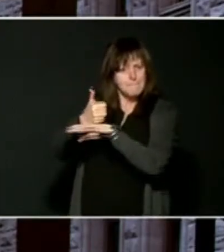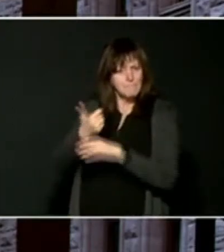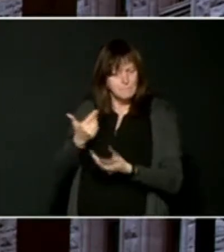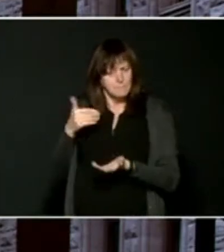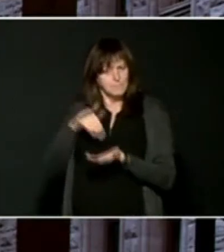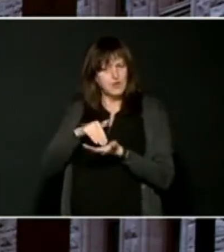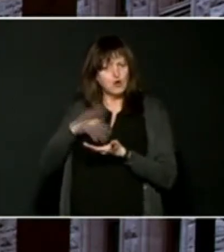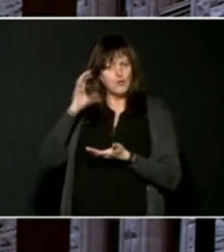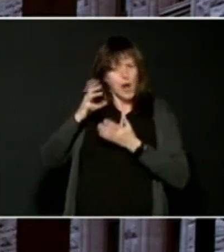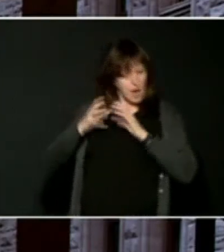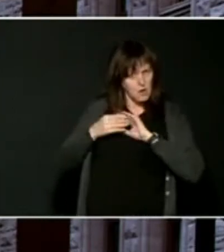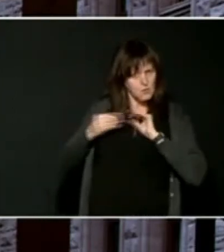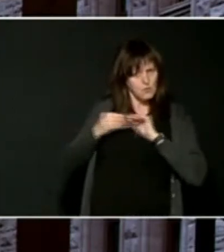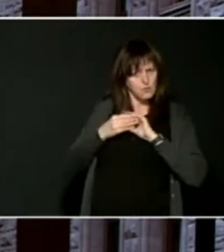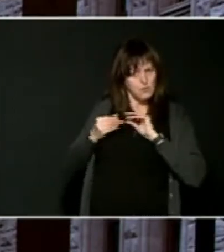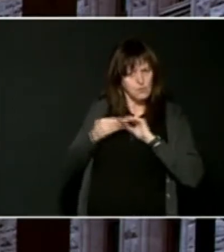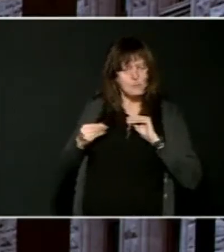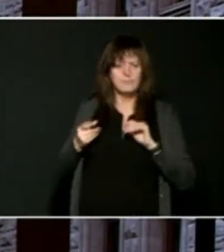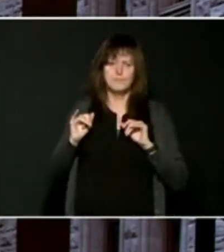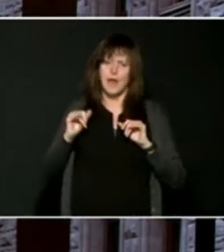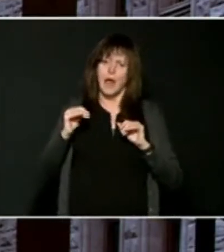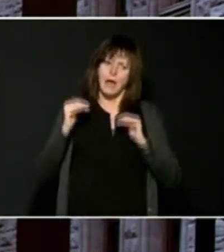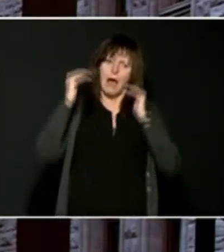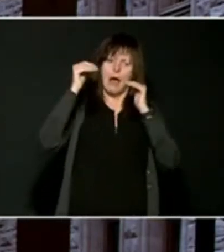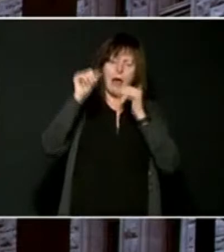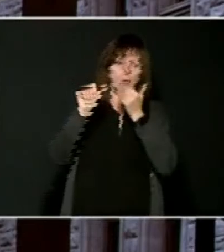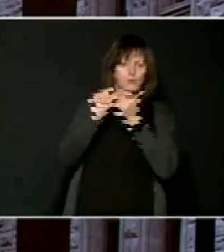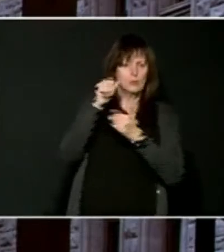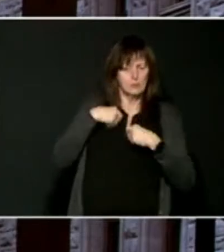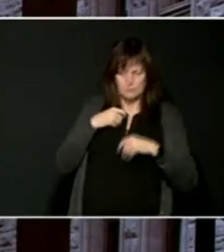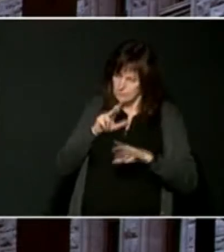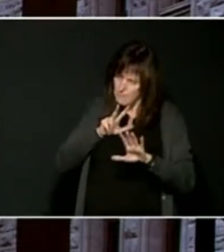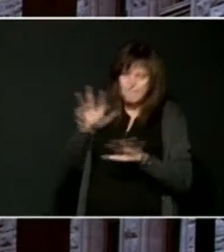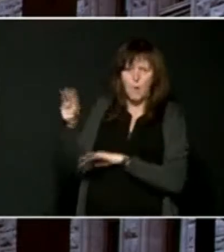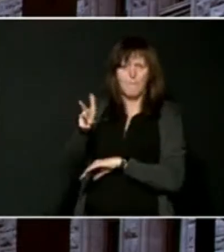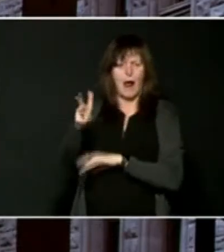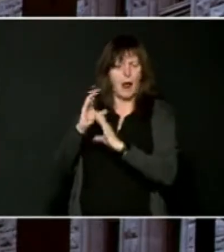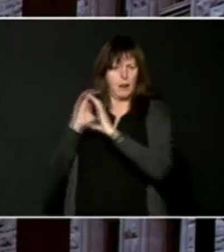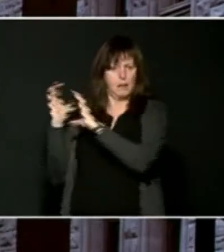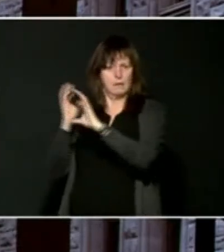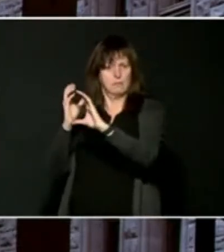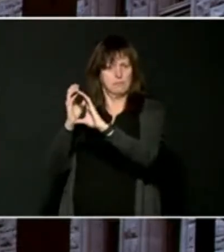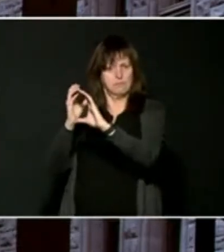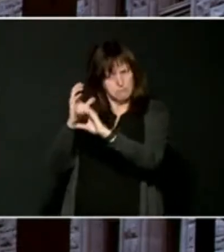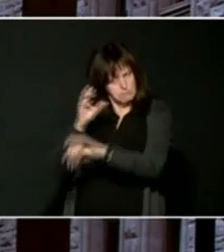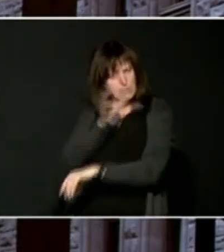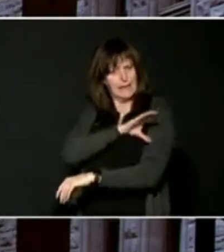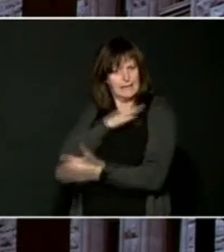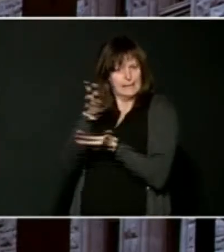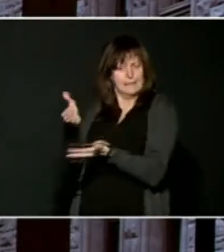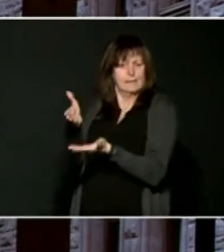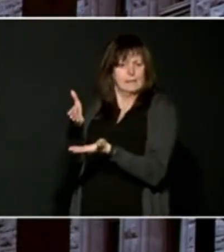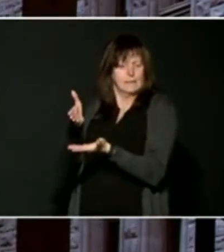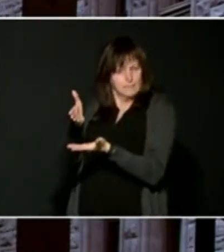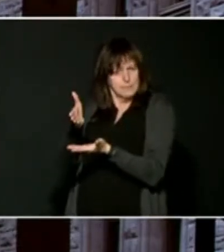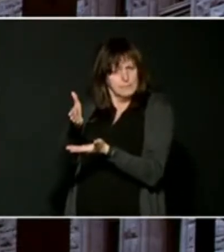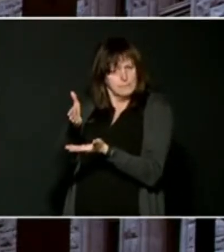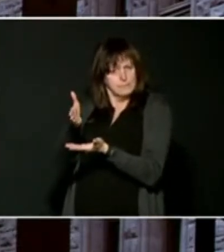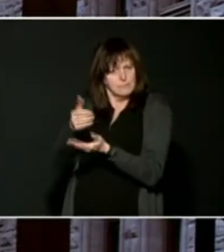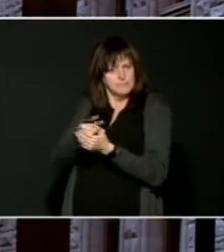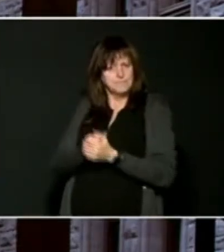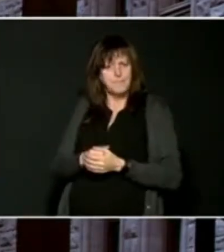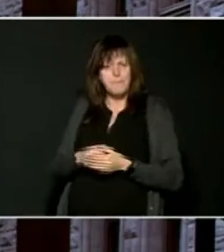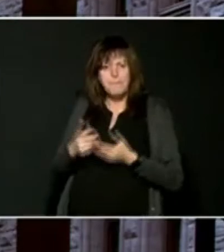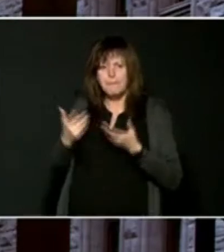concentration and transmission of populations, generally with higher or lower socioeconomic status, more